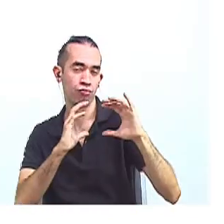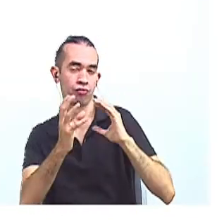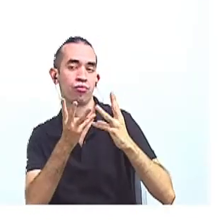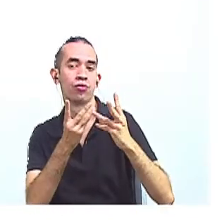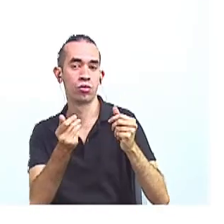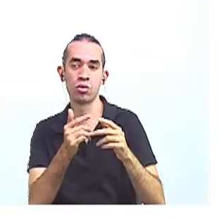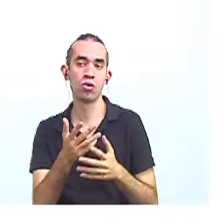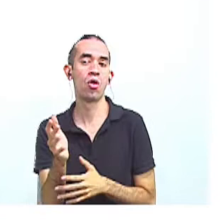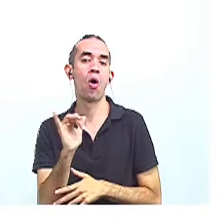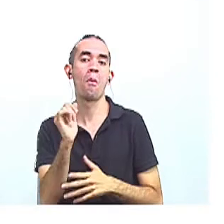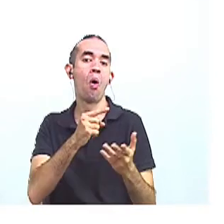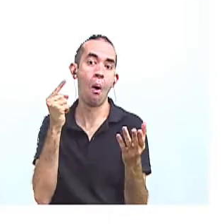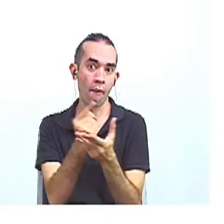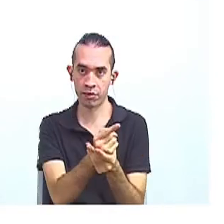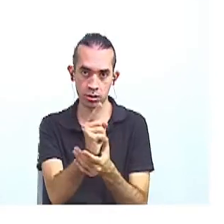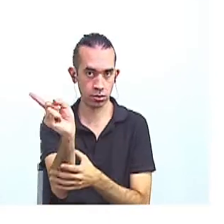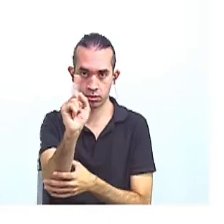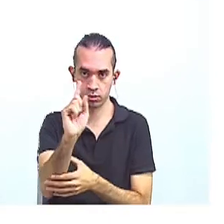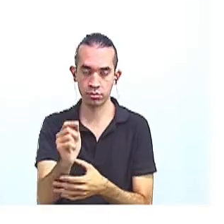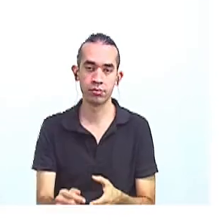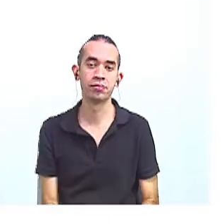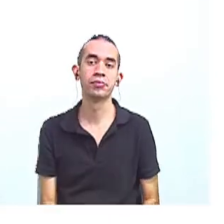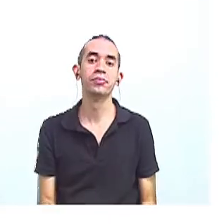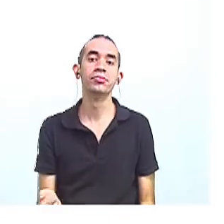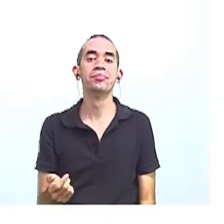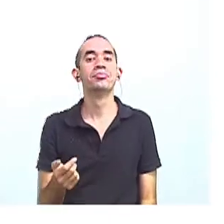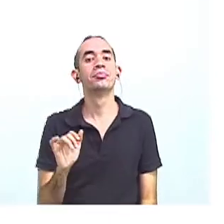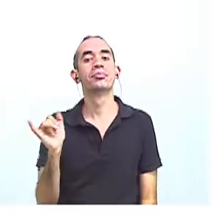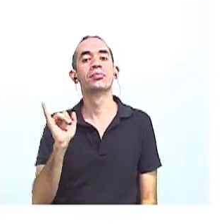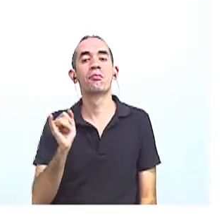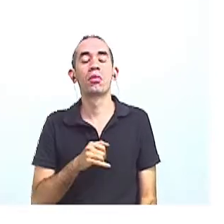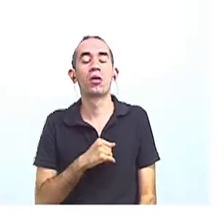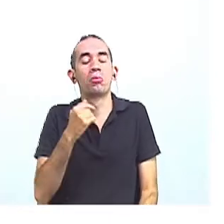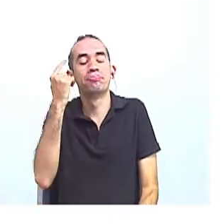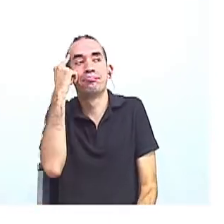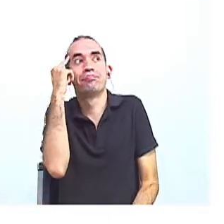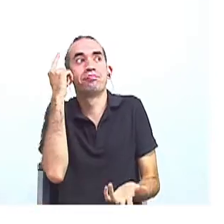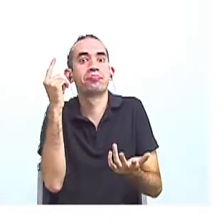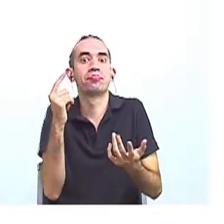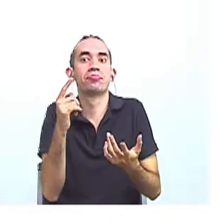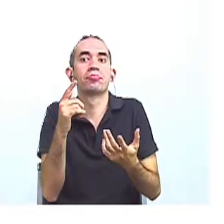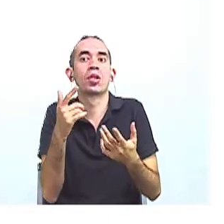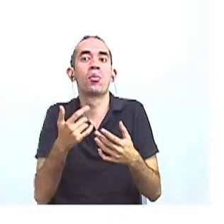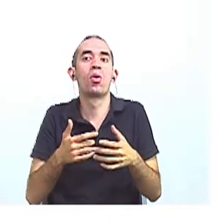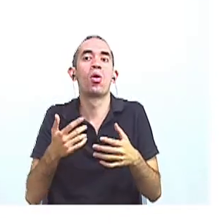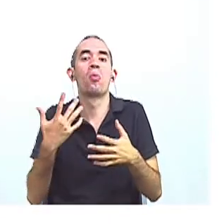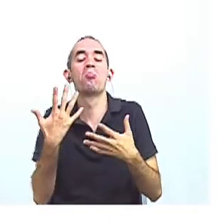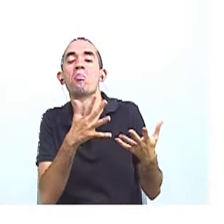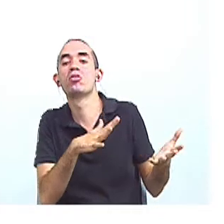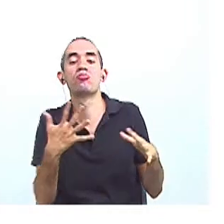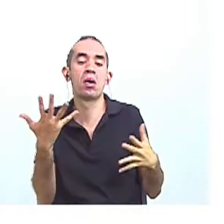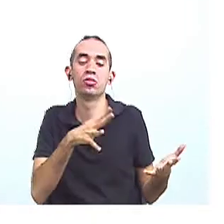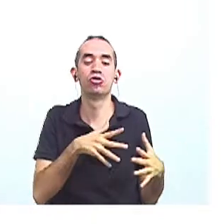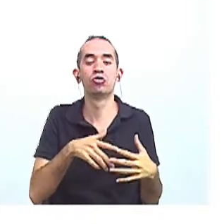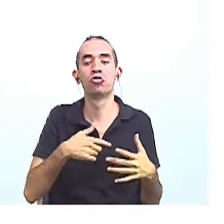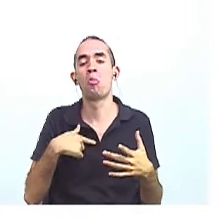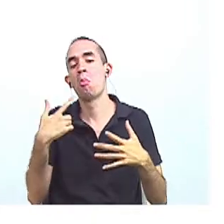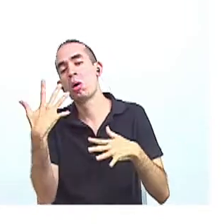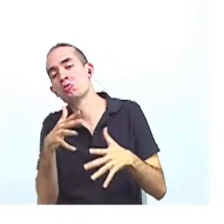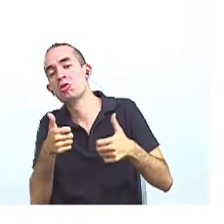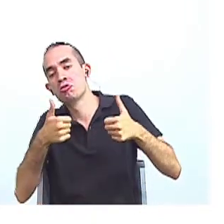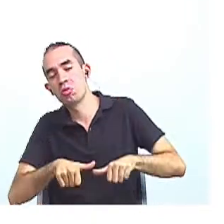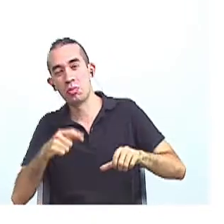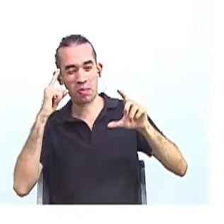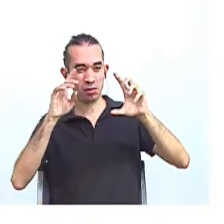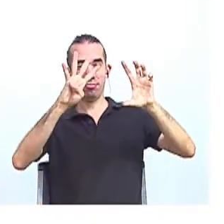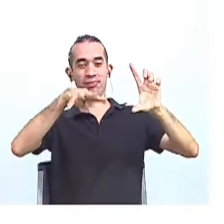anybody's feelings. And then I partly agree with you. It's very important when you are in between. You